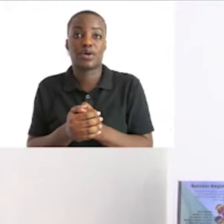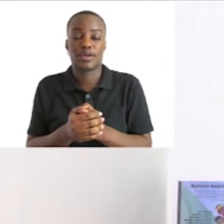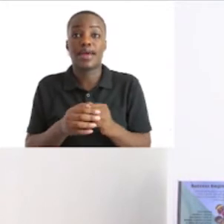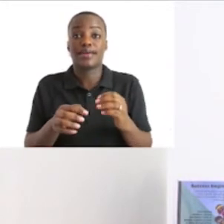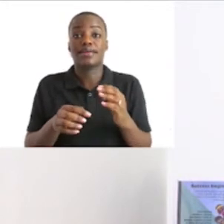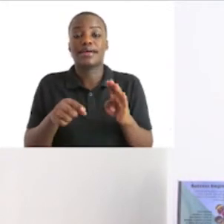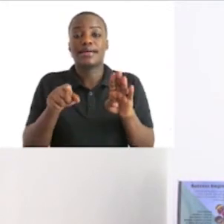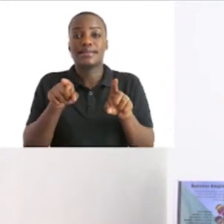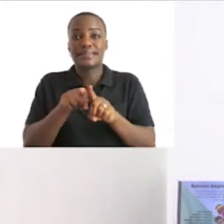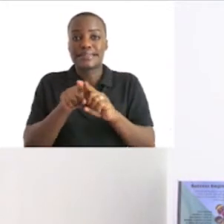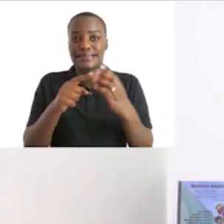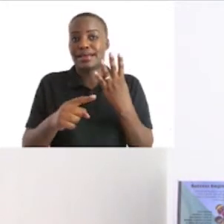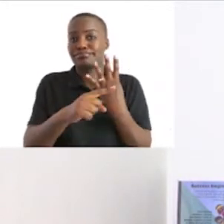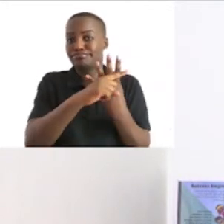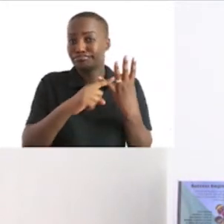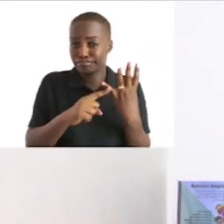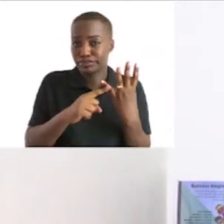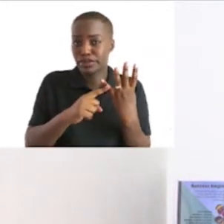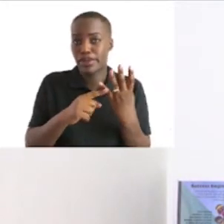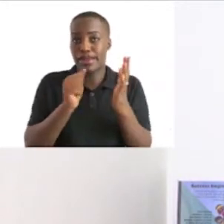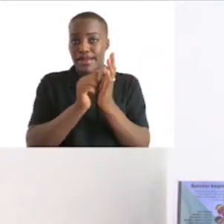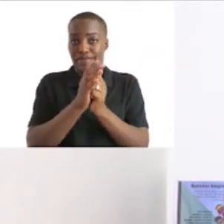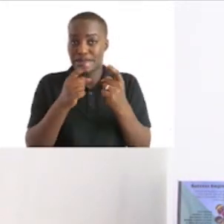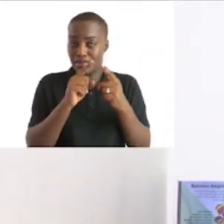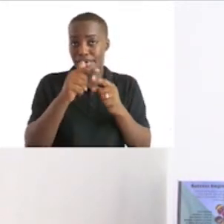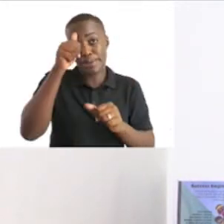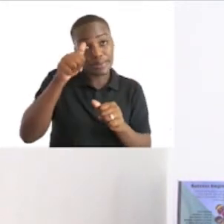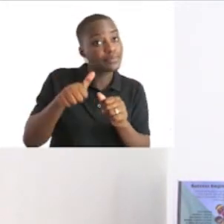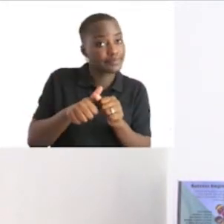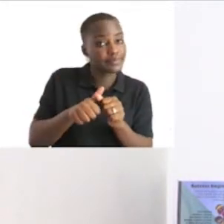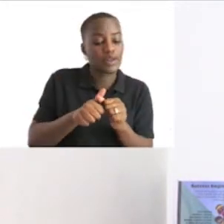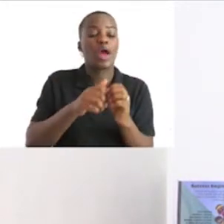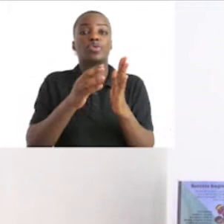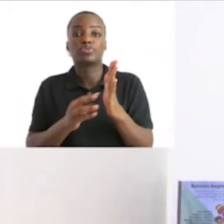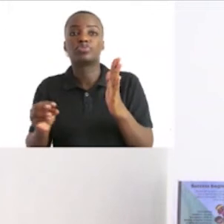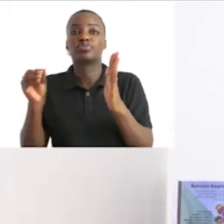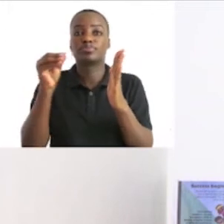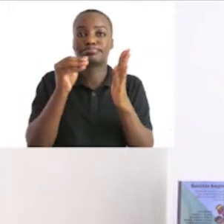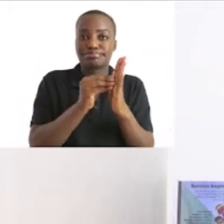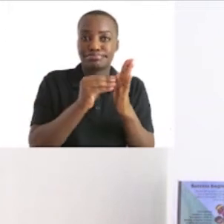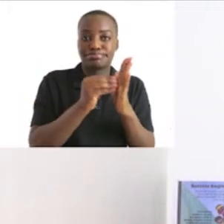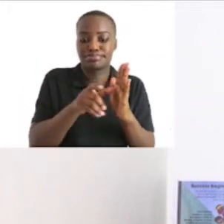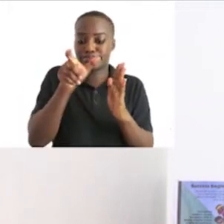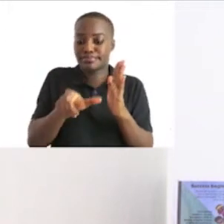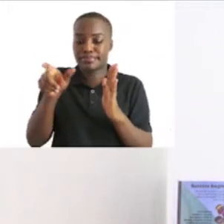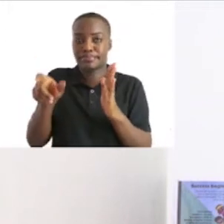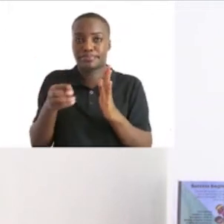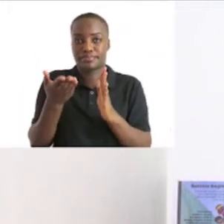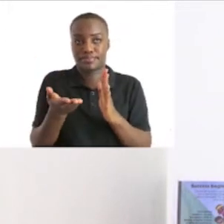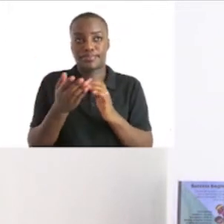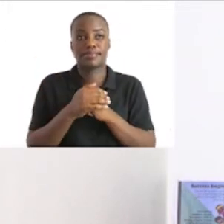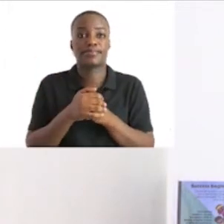chart before to make sure that the information on the tally chart is drawn on the bar graph as